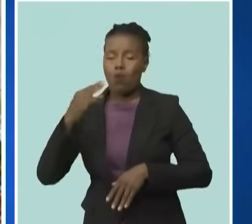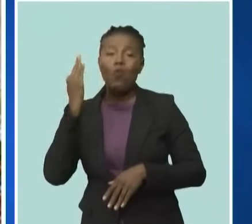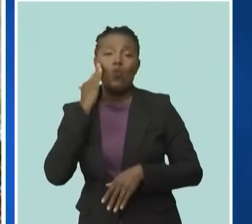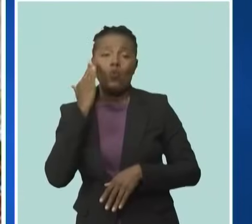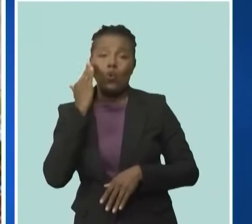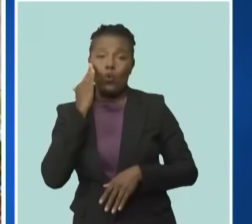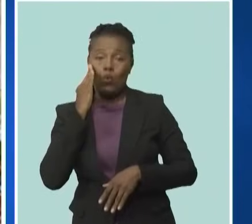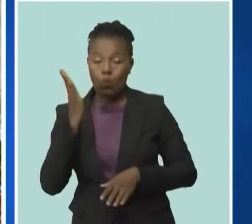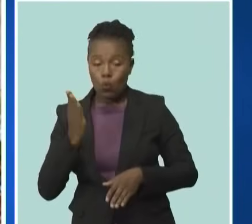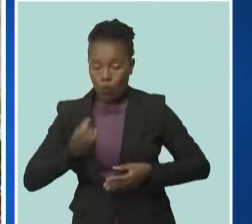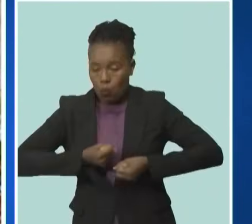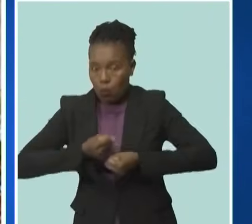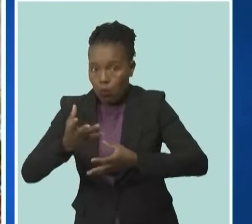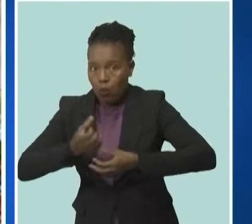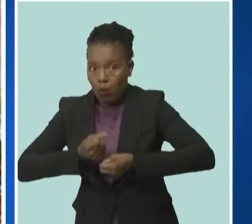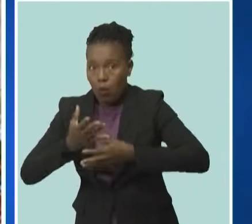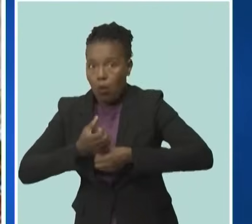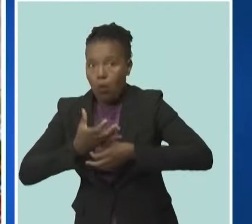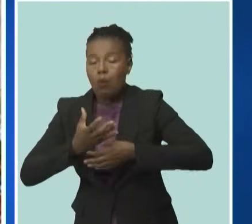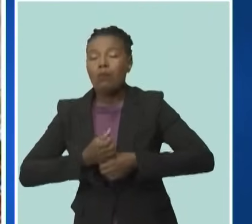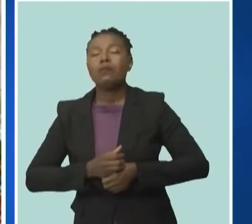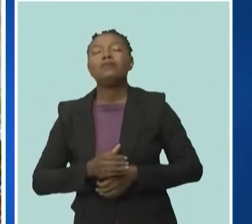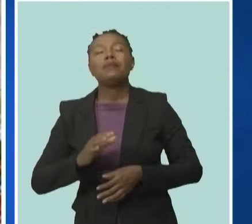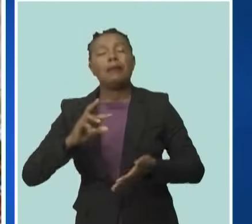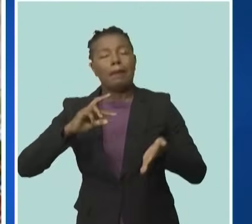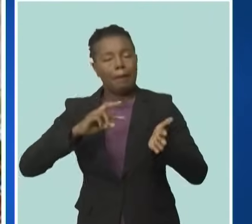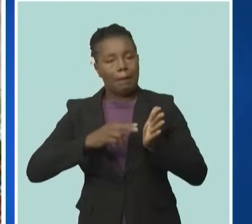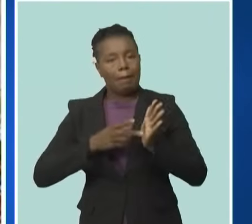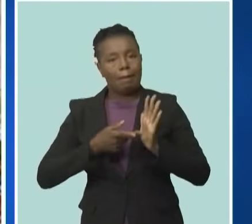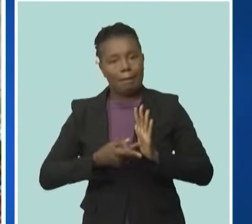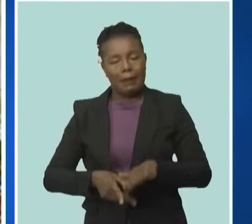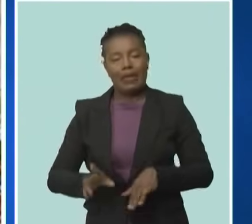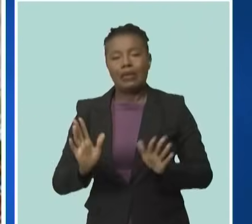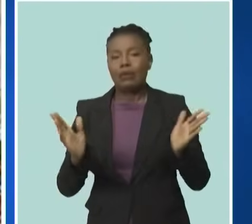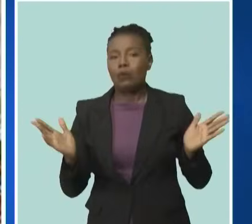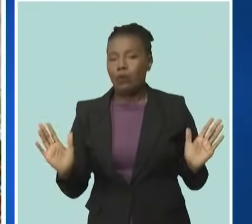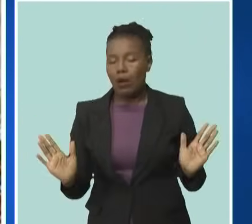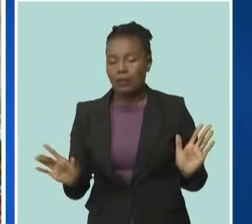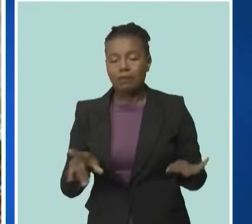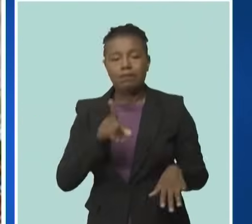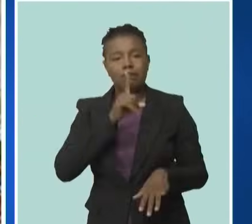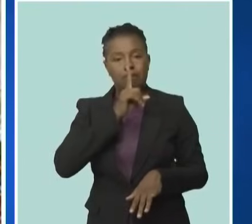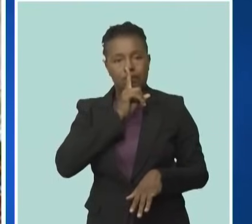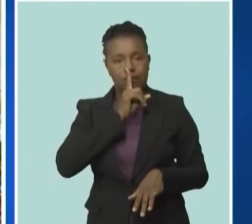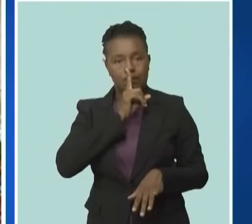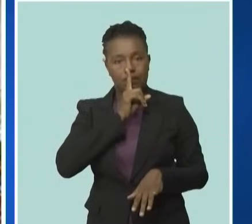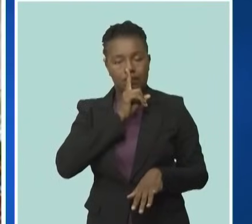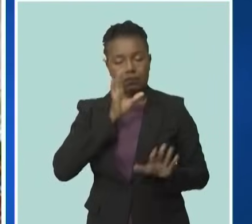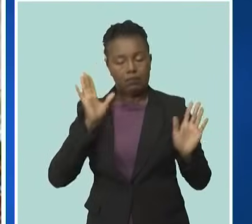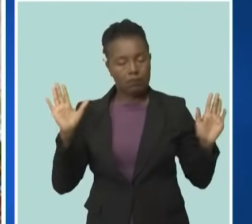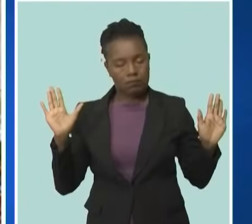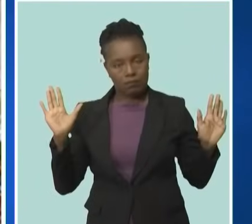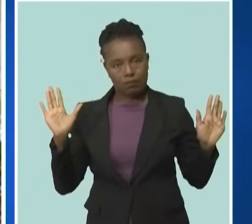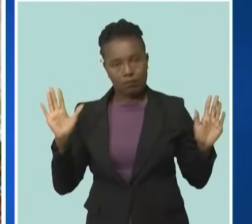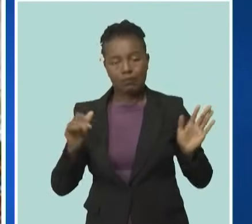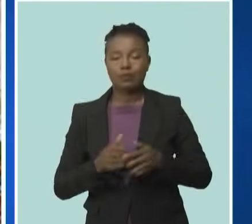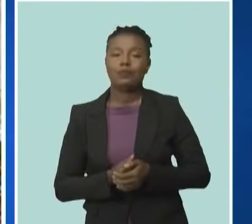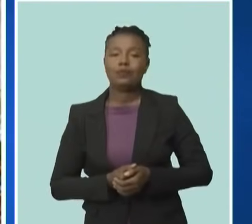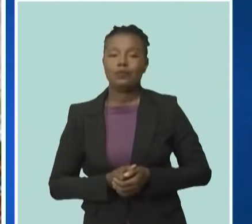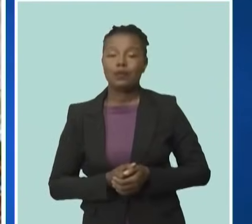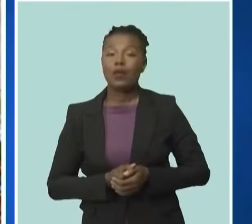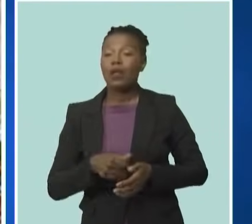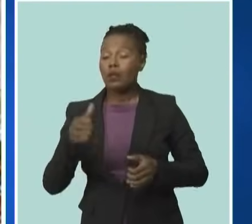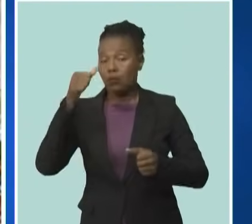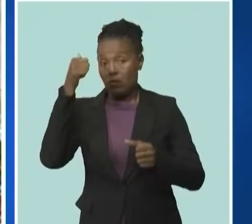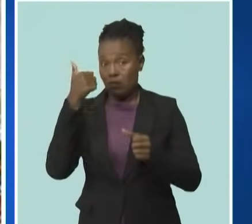that confidence is displayed, it gets no further. And Singh was also remembered as